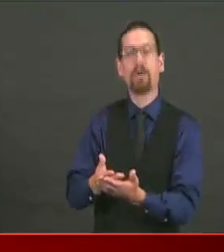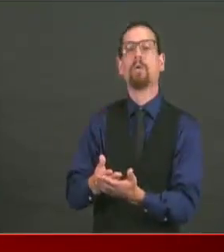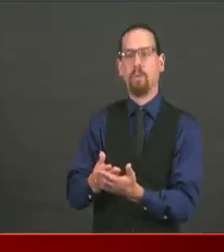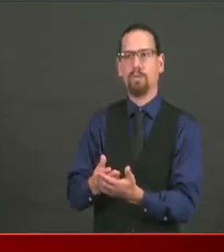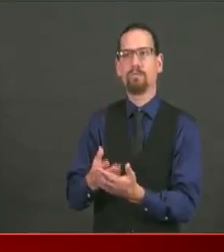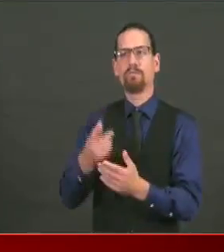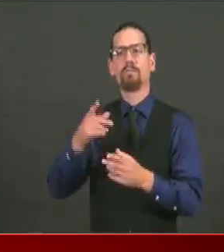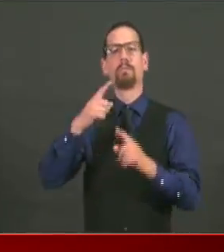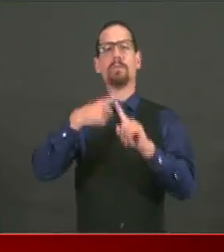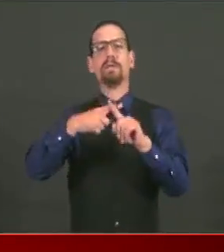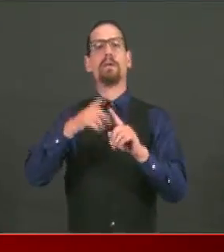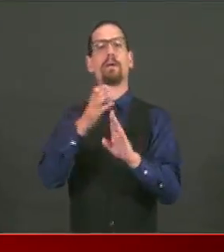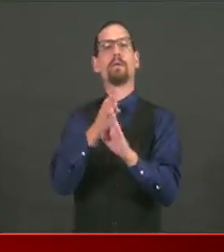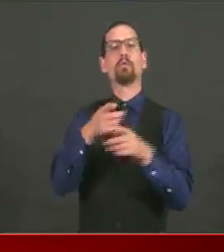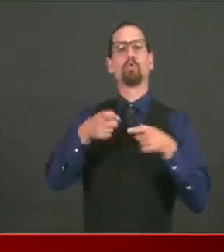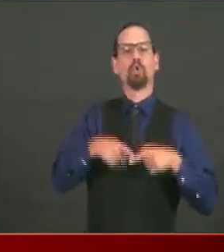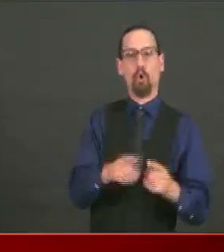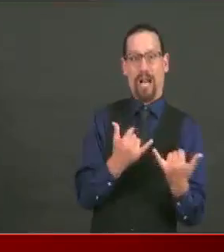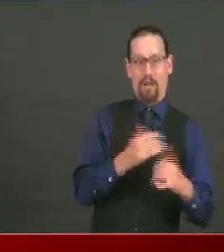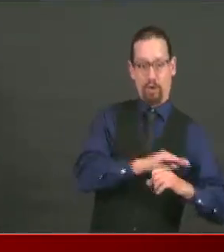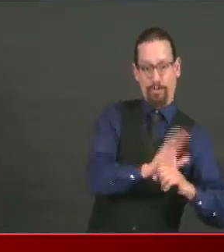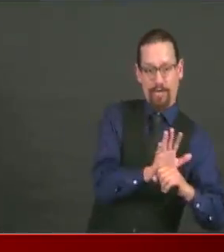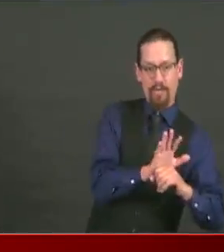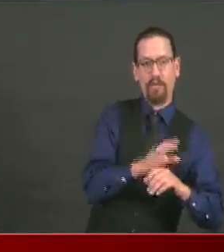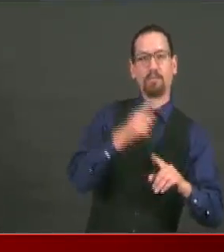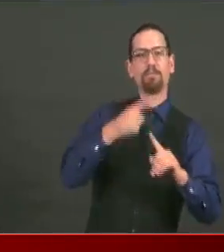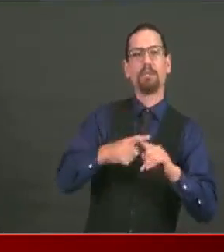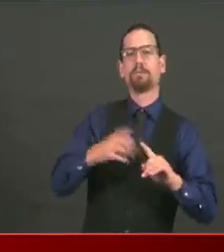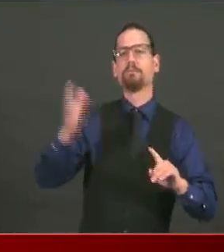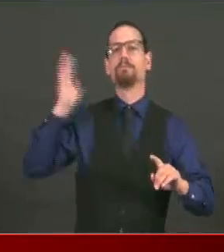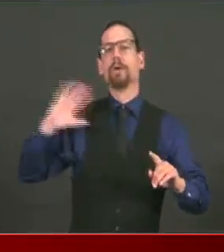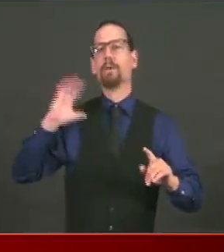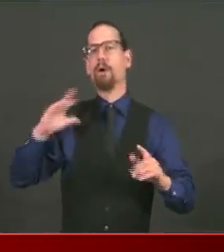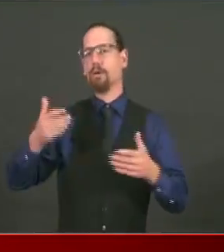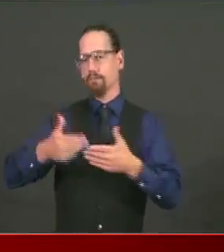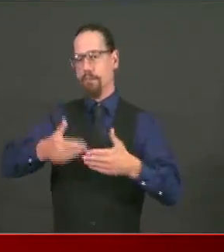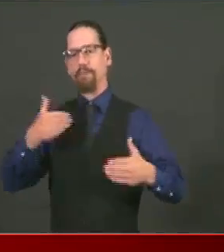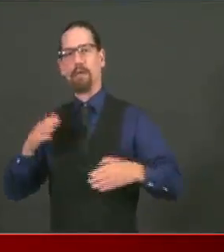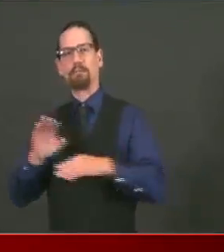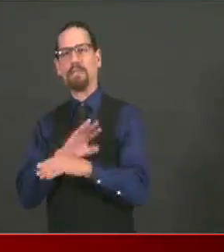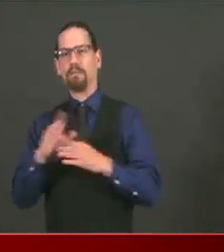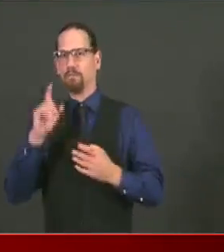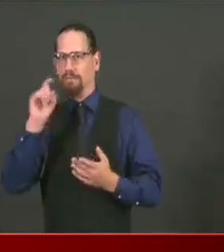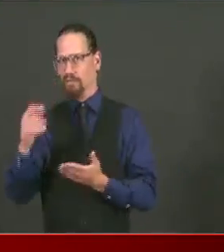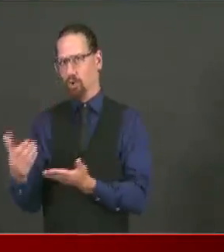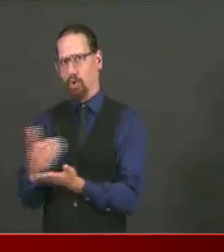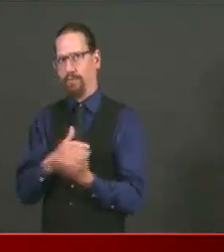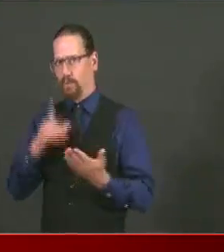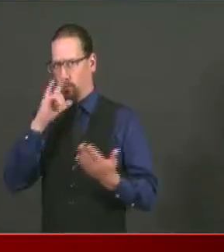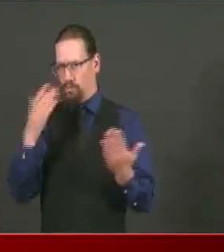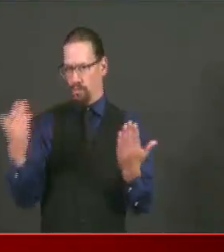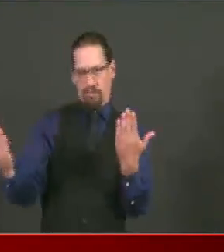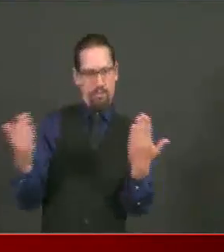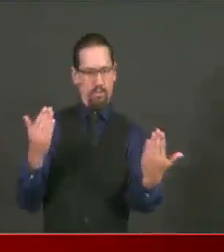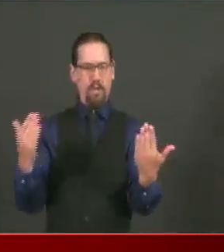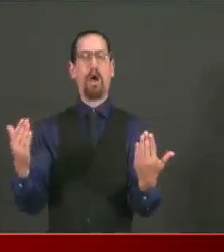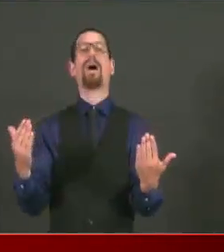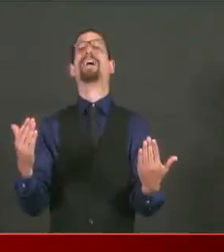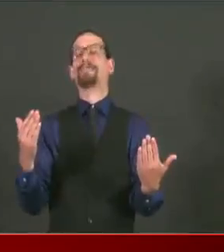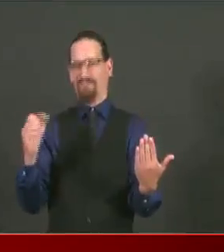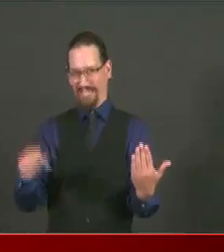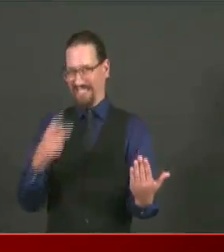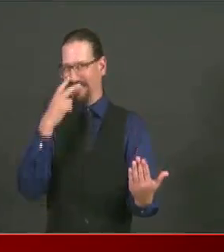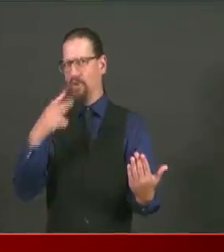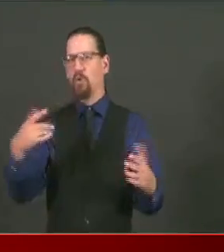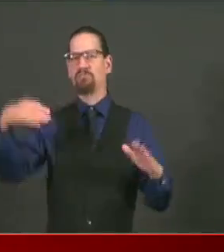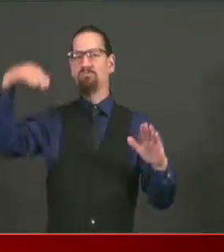serious drop in your revenue. If you're a restaurant, a caterer, hospitality, et cetera, it's not going to be